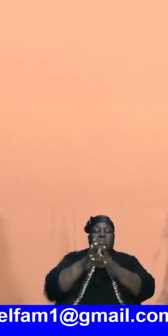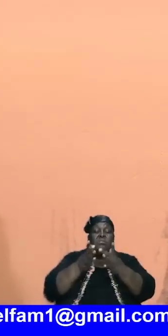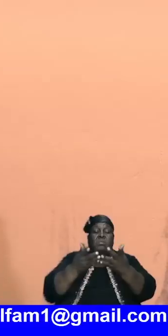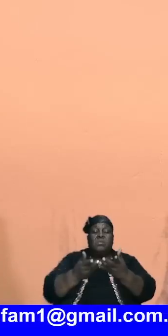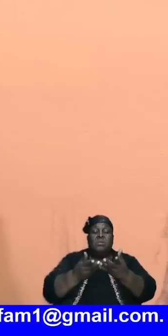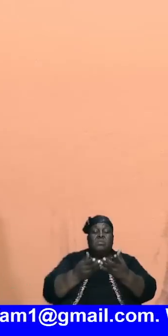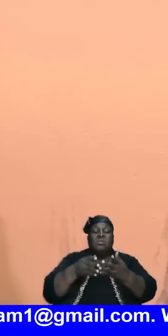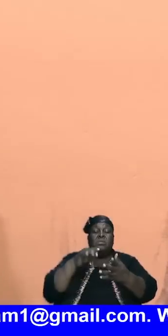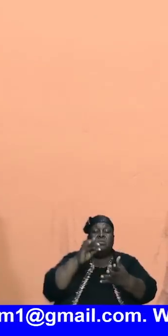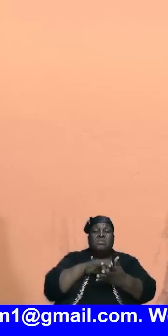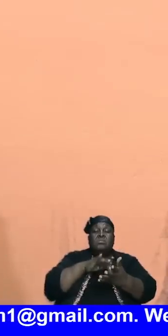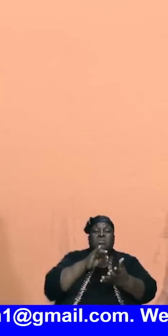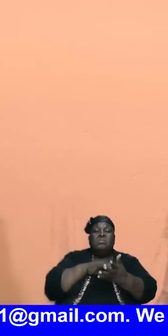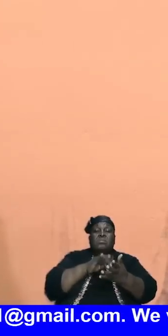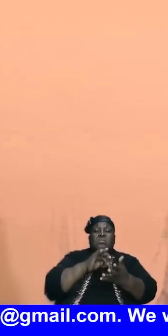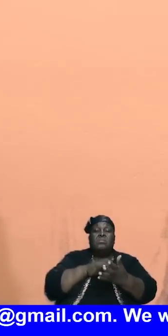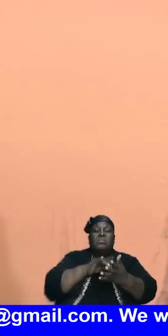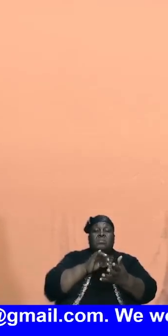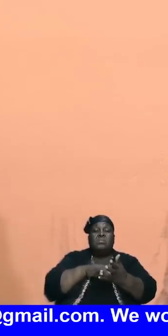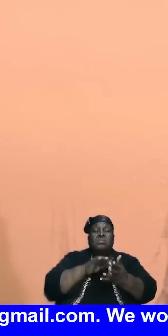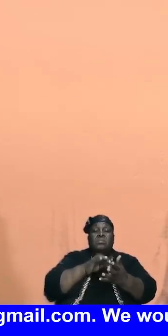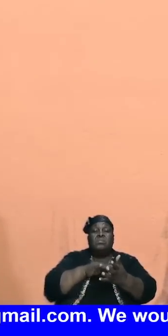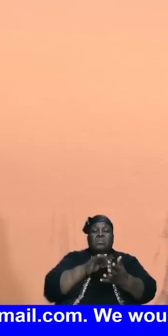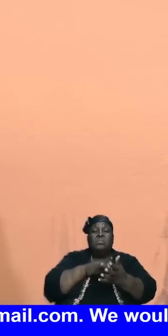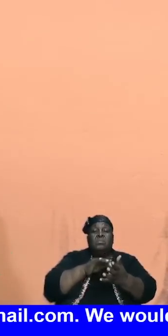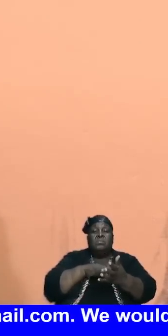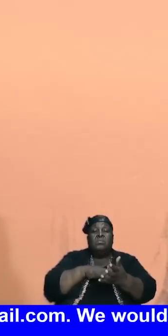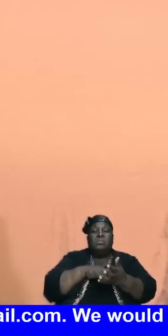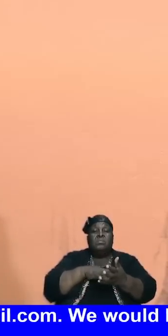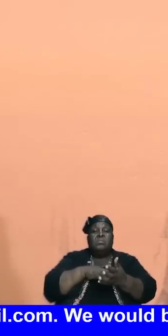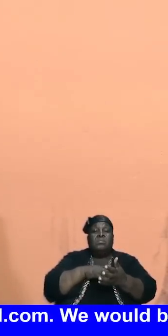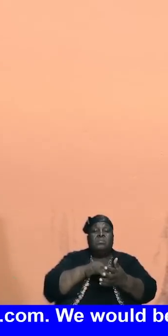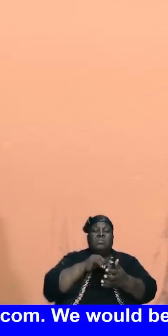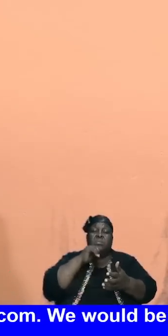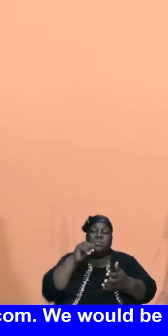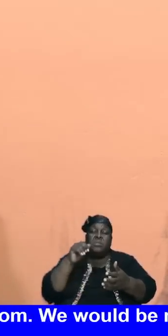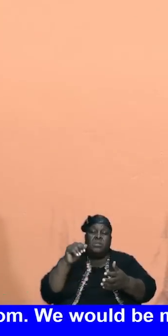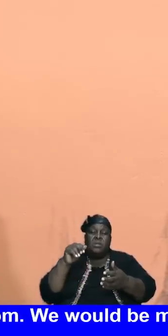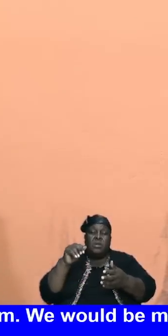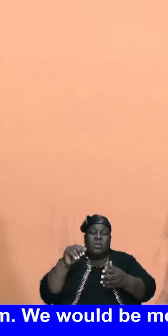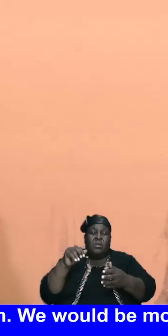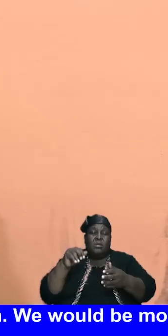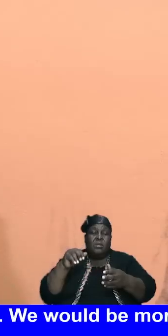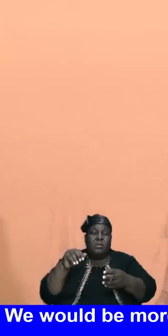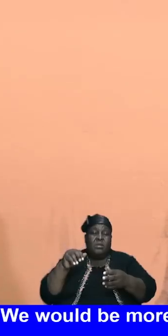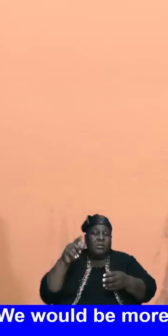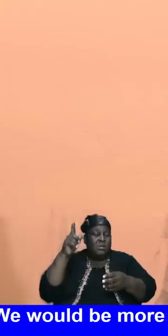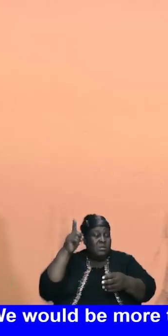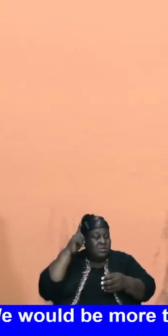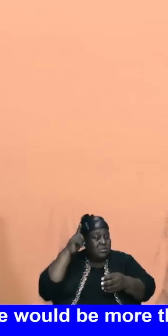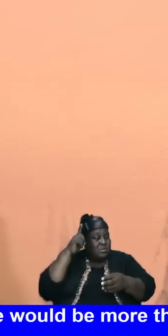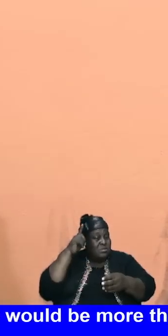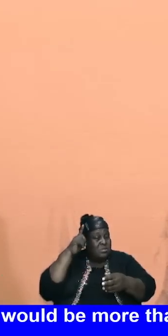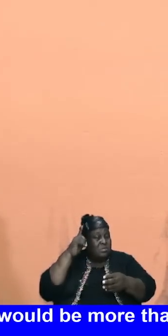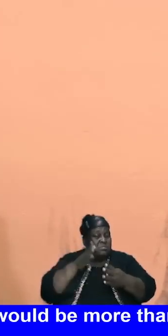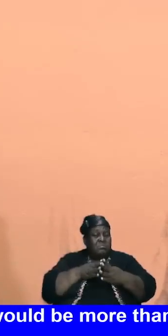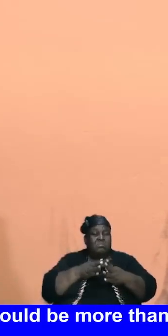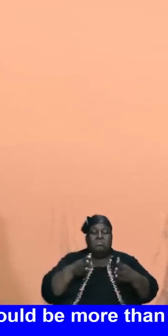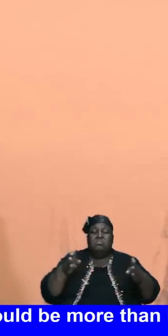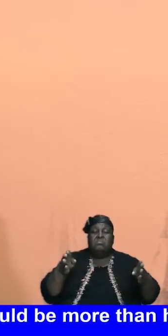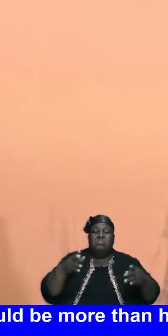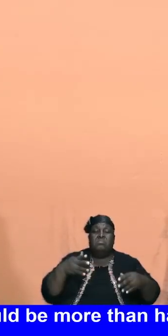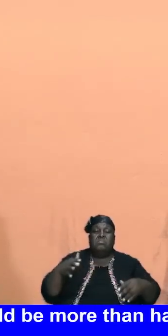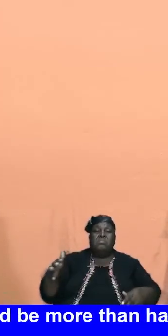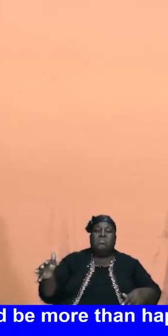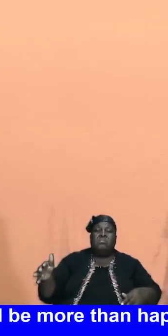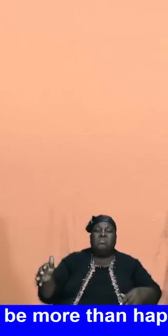even just listen to any big thing, but the spirit that is conveyed behind this message